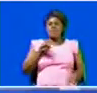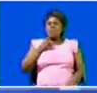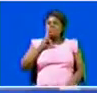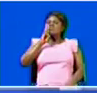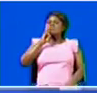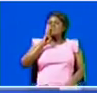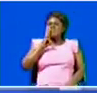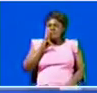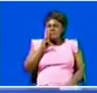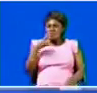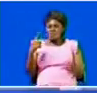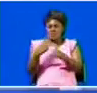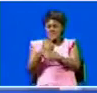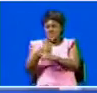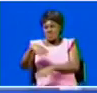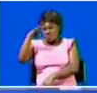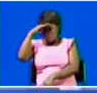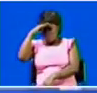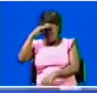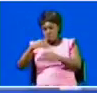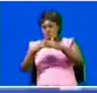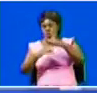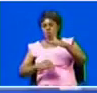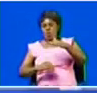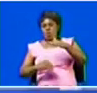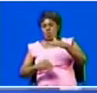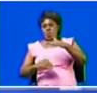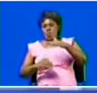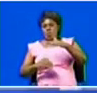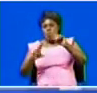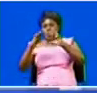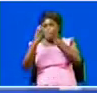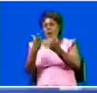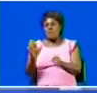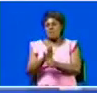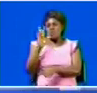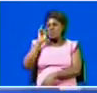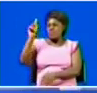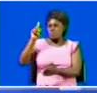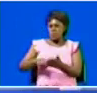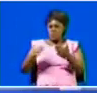whiskey, cognac, champagne, and all this is very low. And globally,